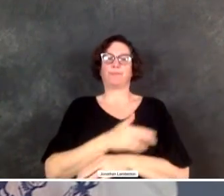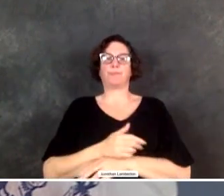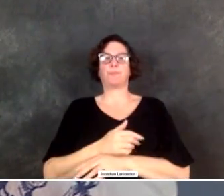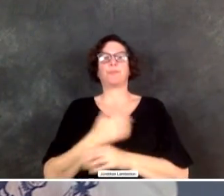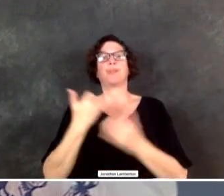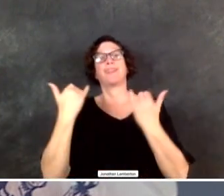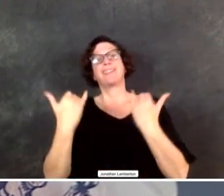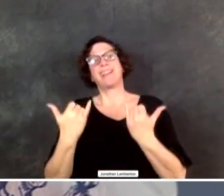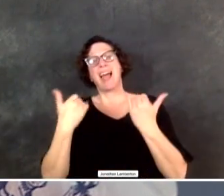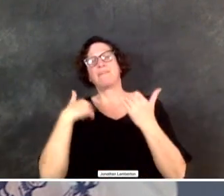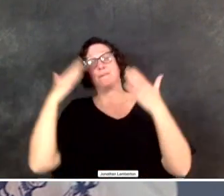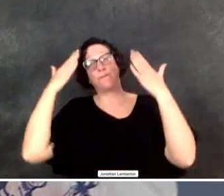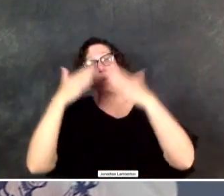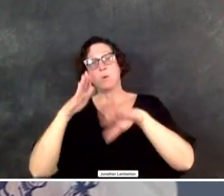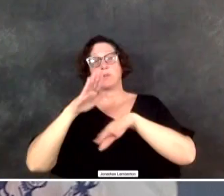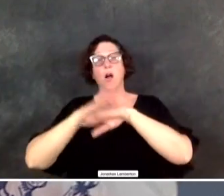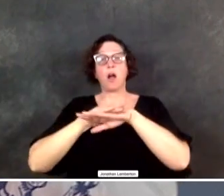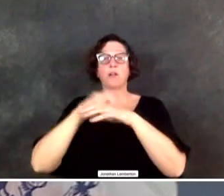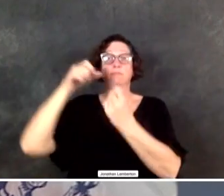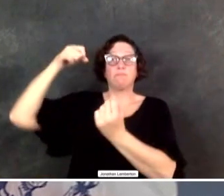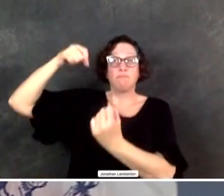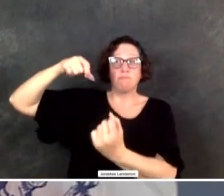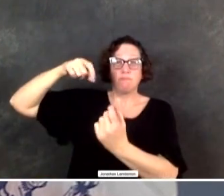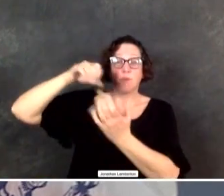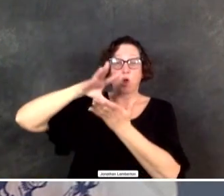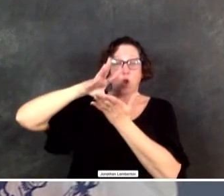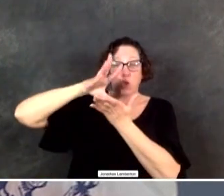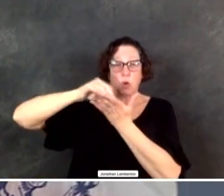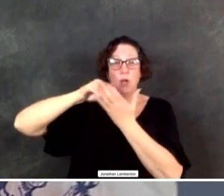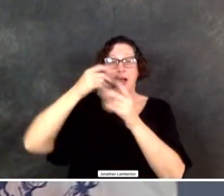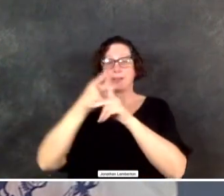we can do to support kids in the Bronx and kids who are going through the